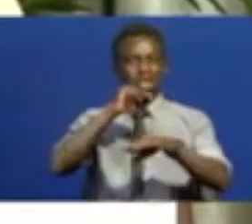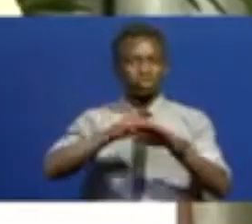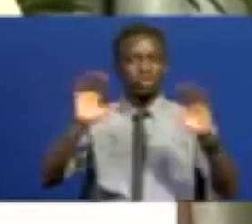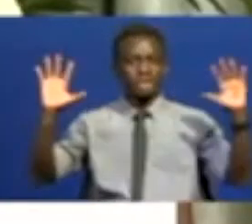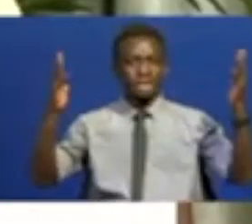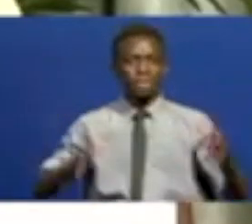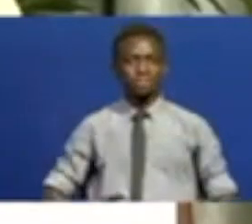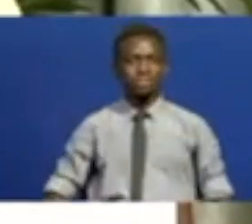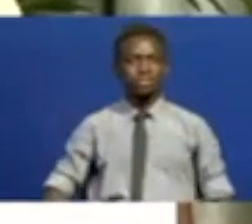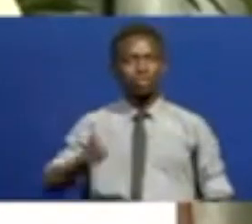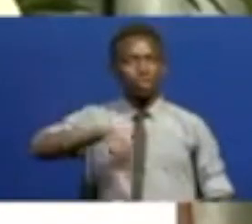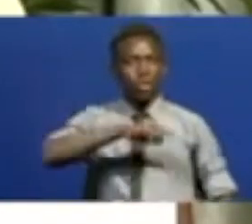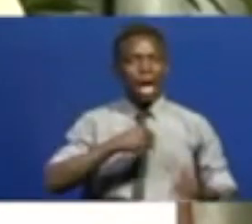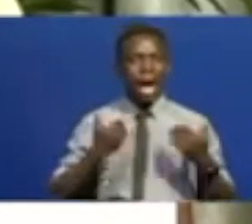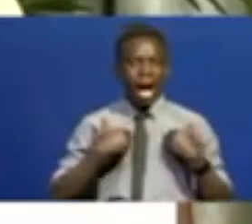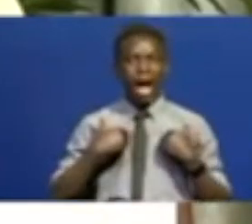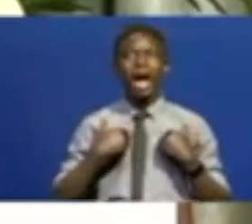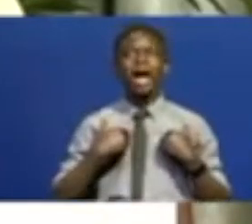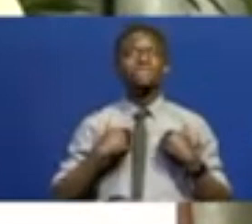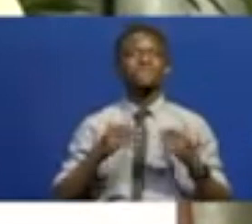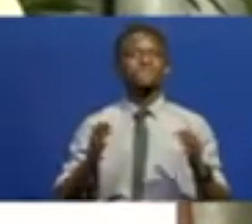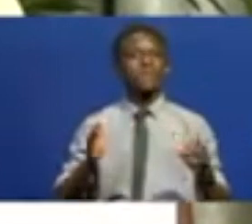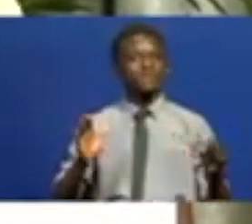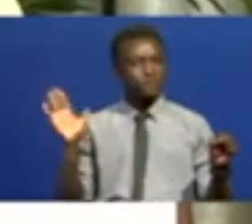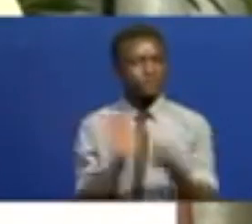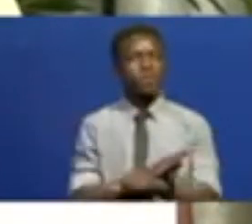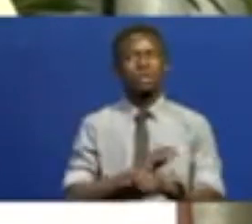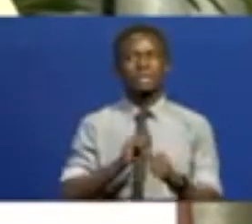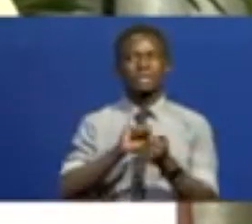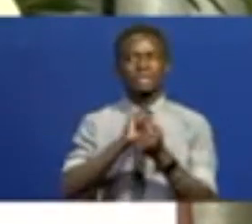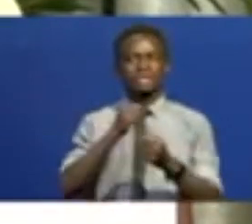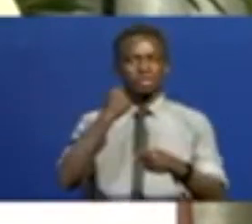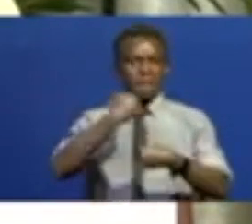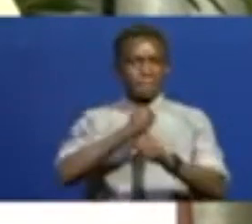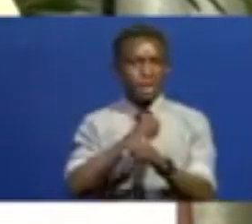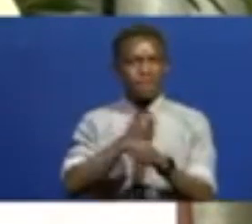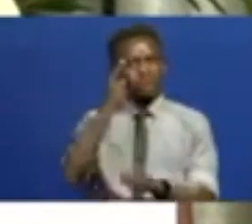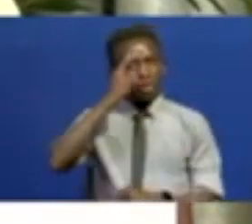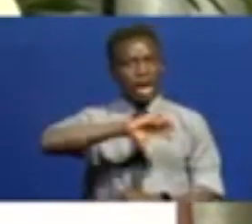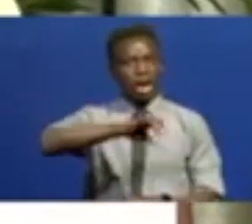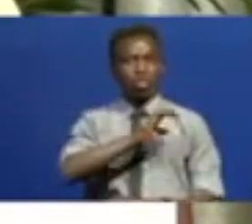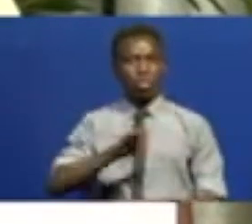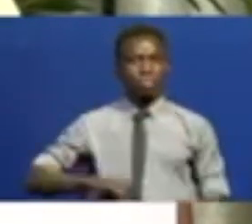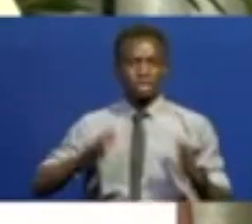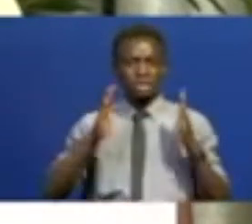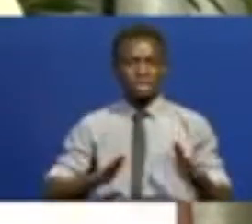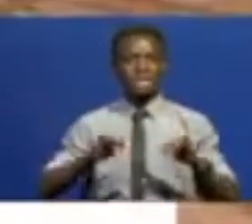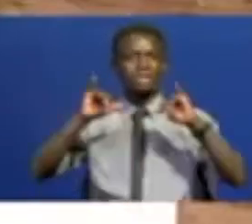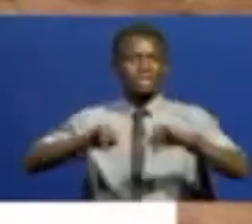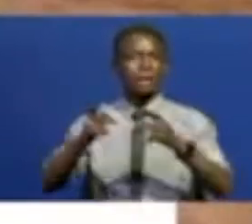complete, construction or reconstruction of the county commissioner's residence, mm-hmm. where the garden party will be